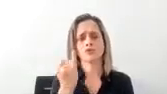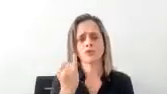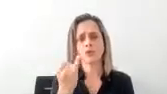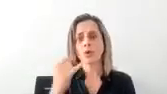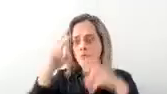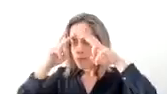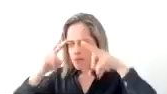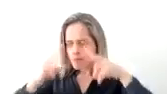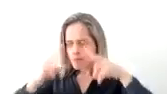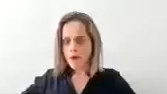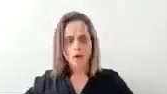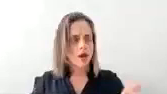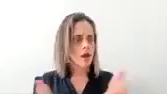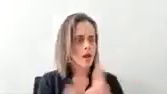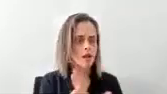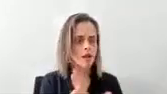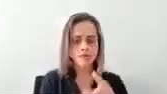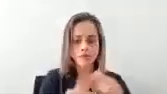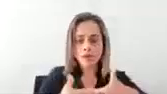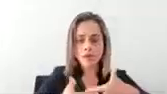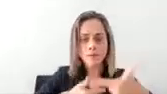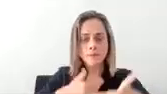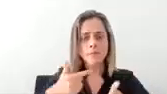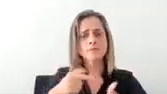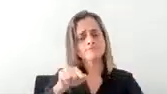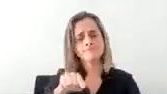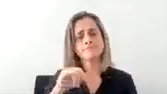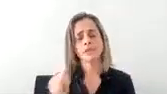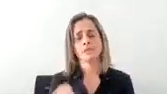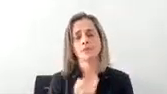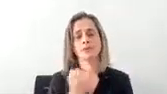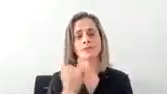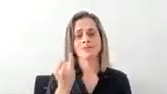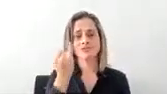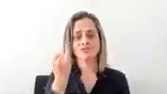The Marx's discovery that in capitalist production,